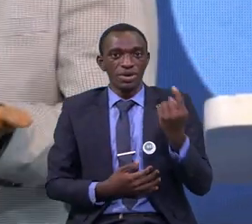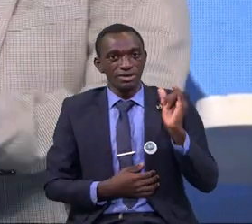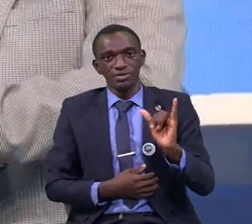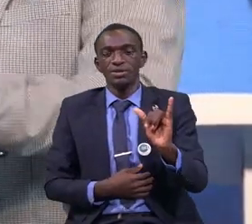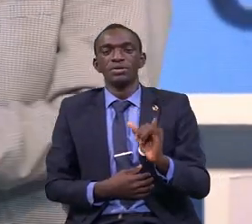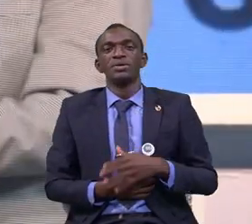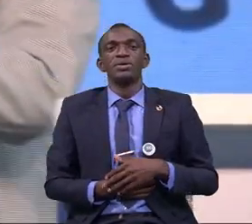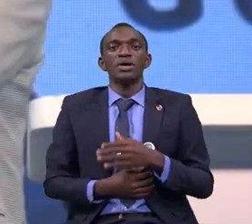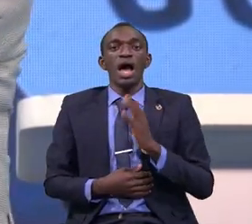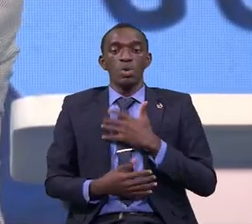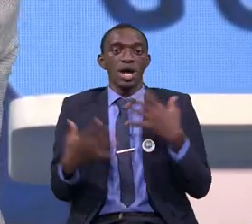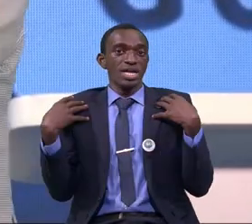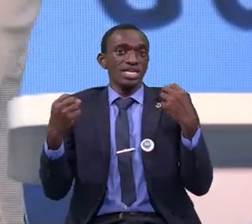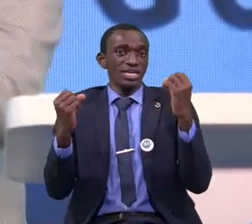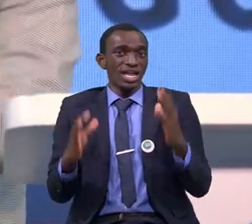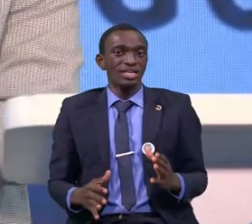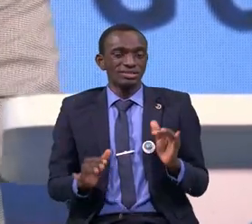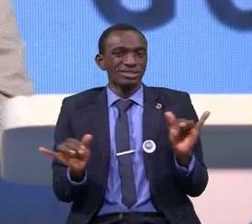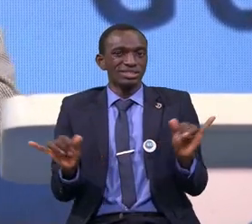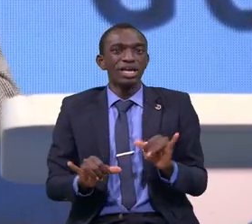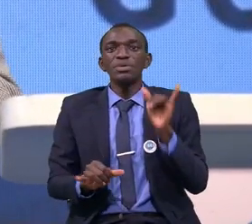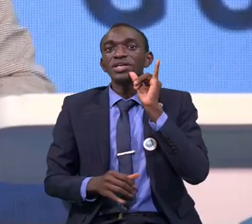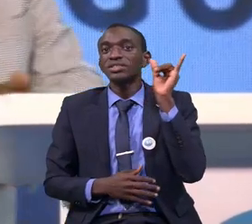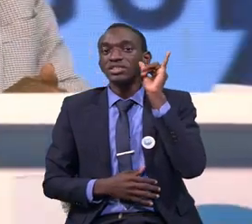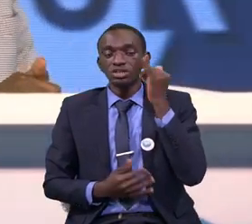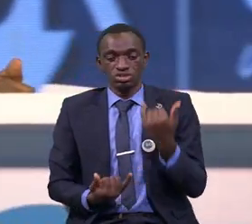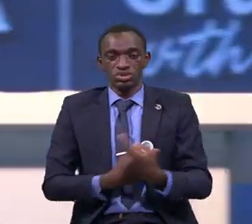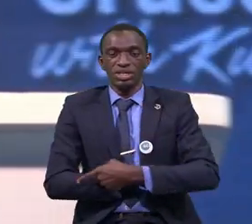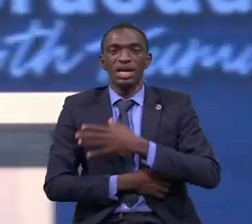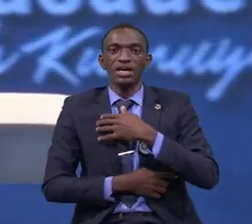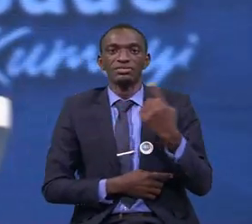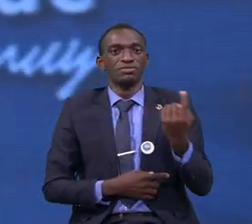Our Healer, the same, yesterday, today and forever.